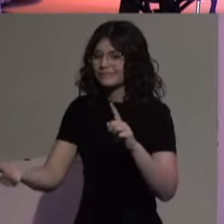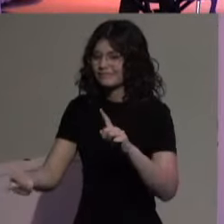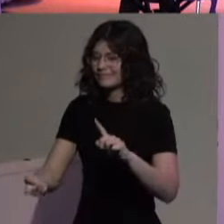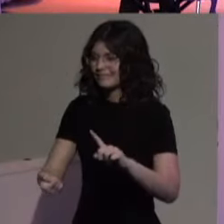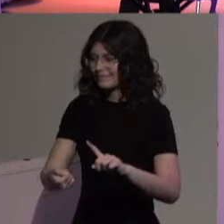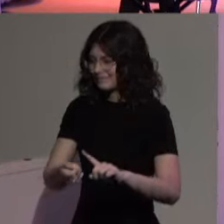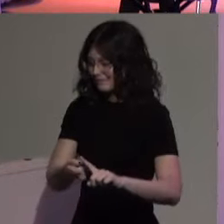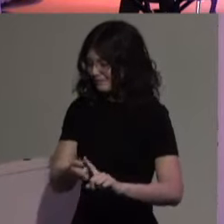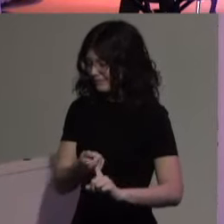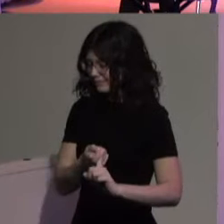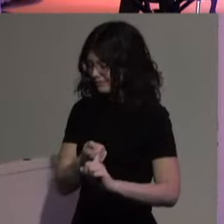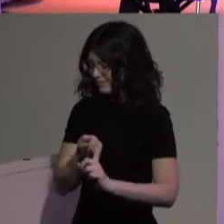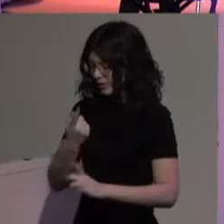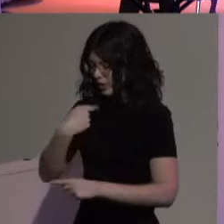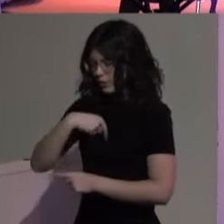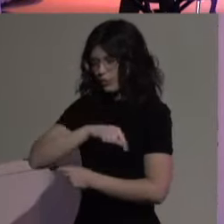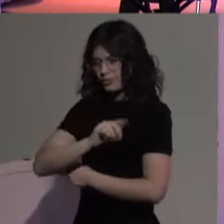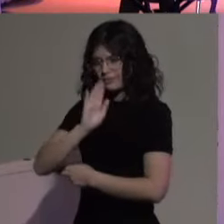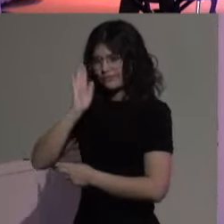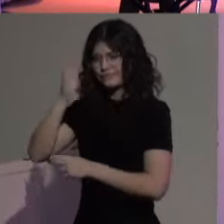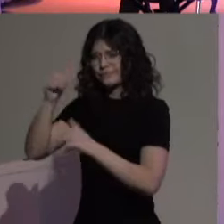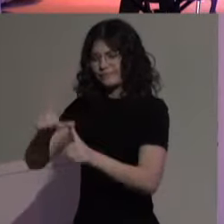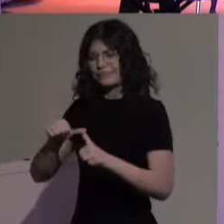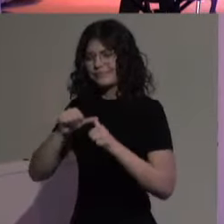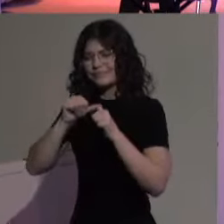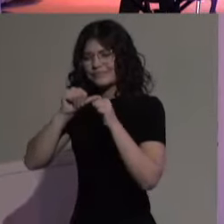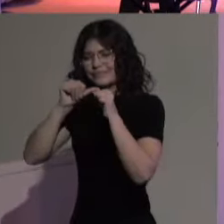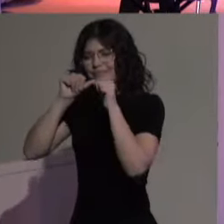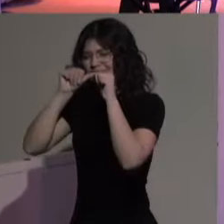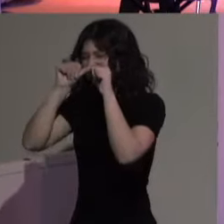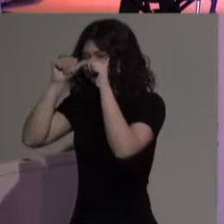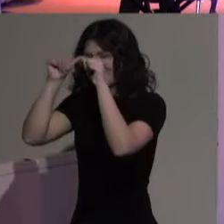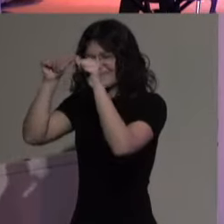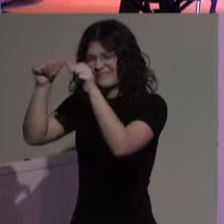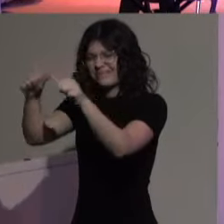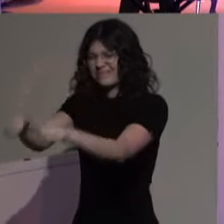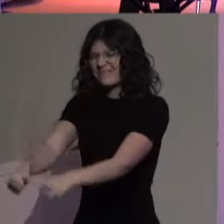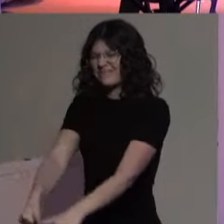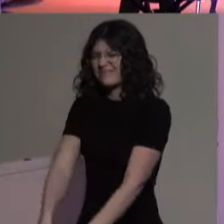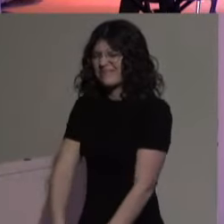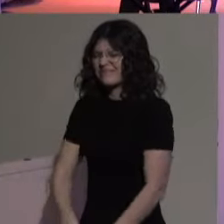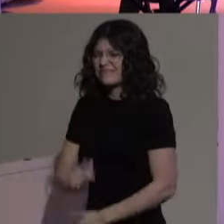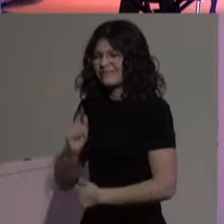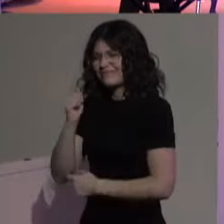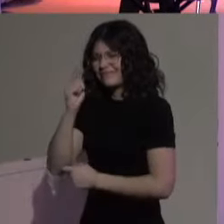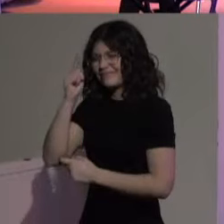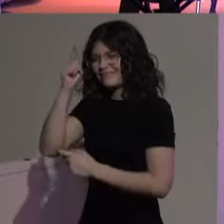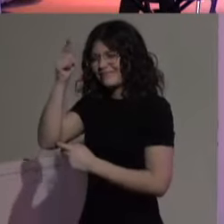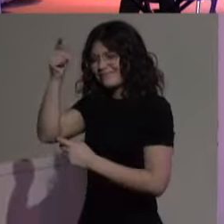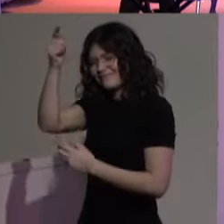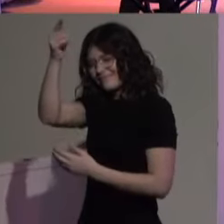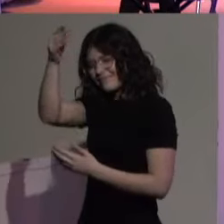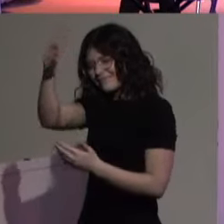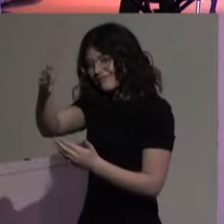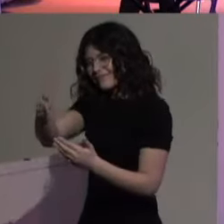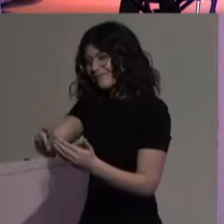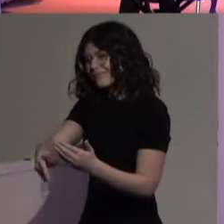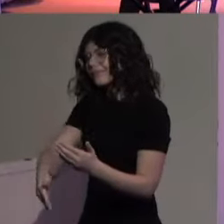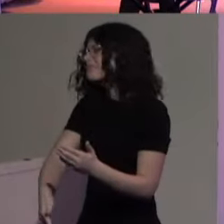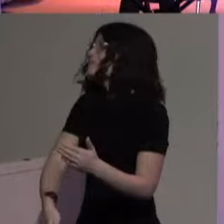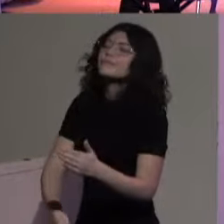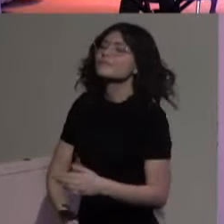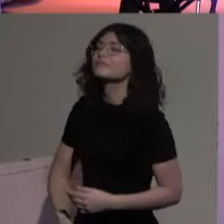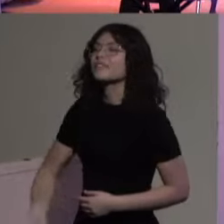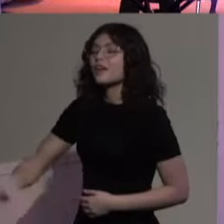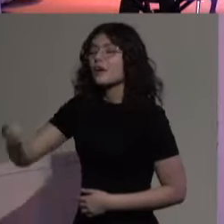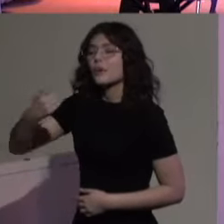friend, and we'll keep on fighting till the